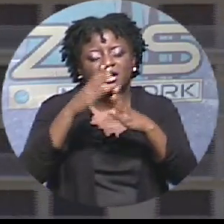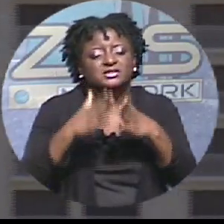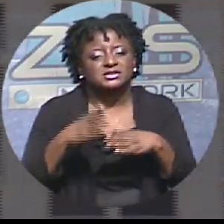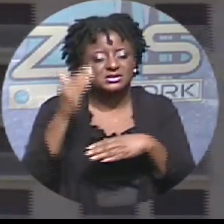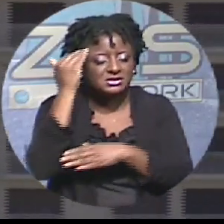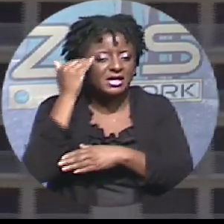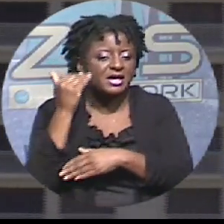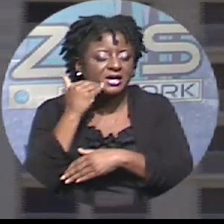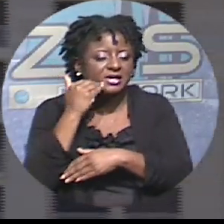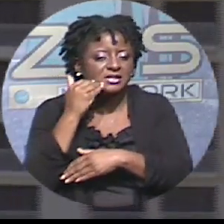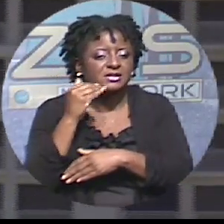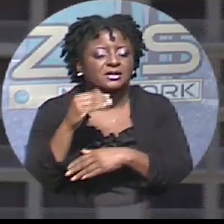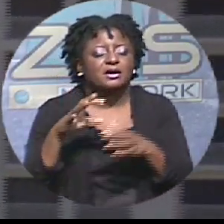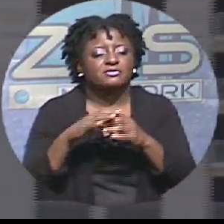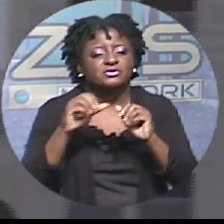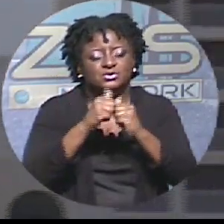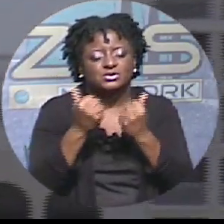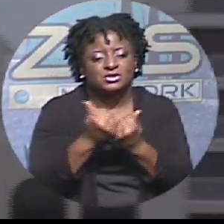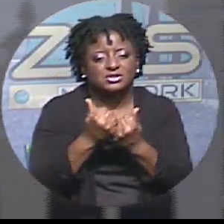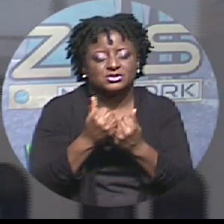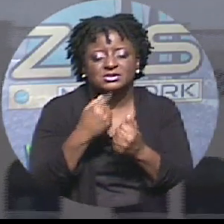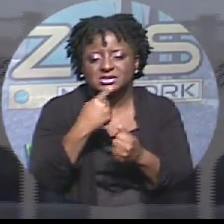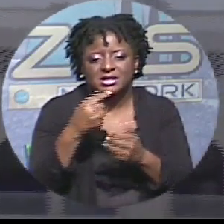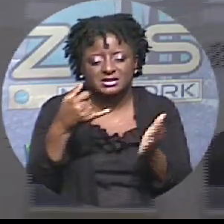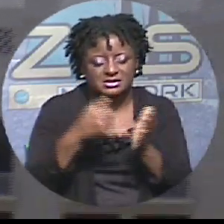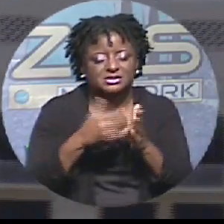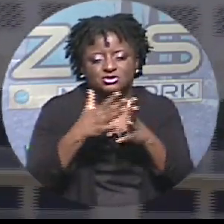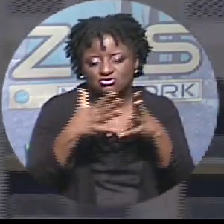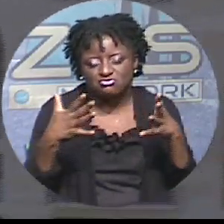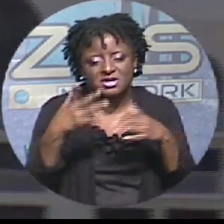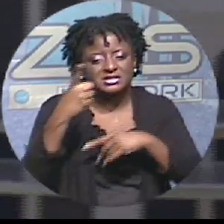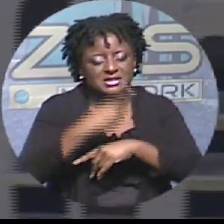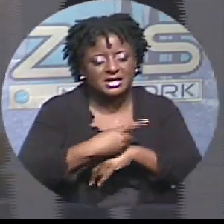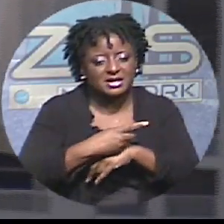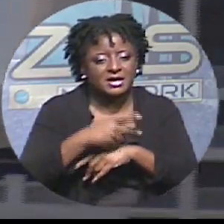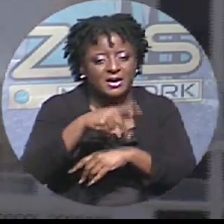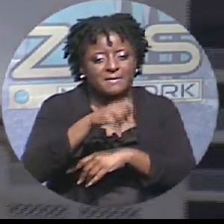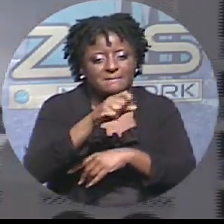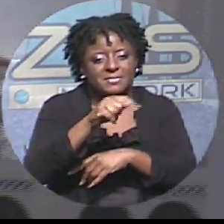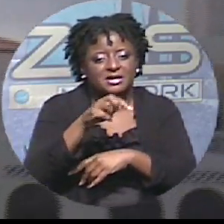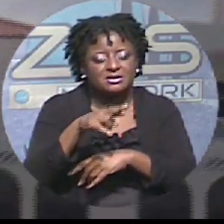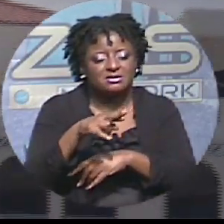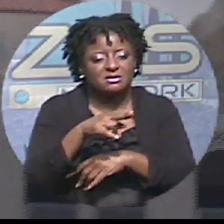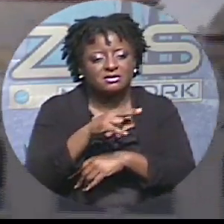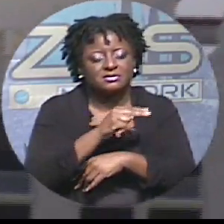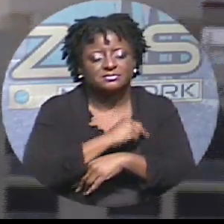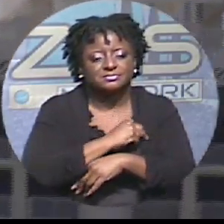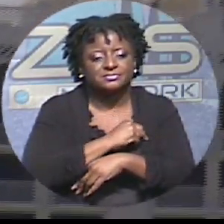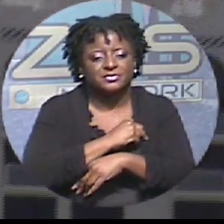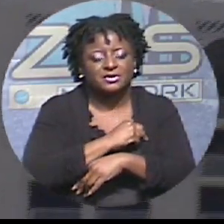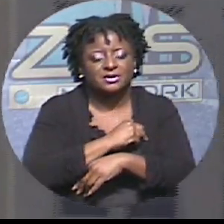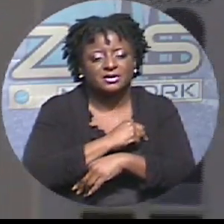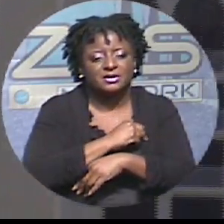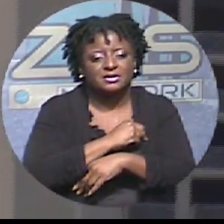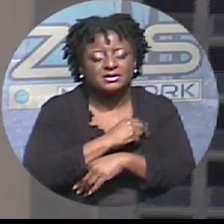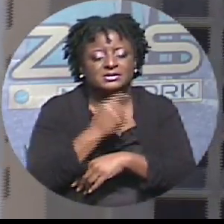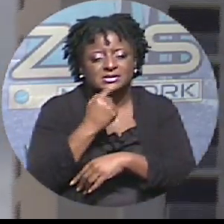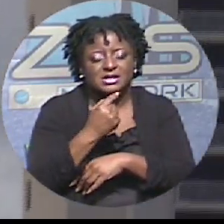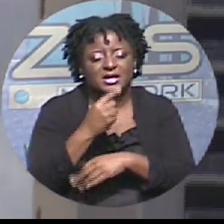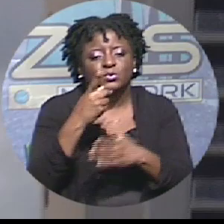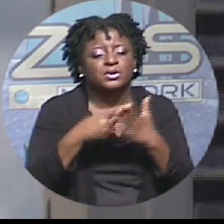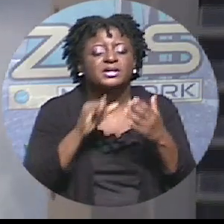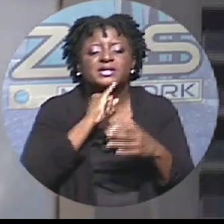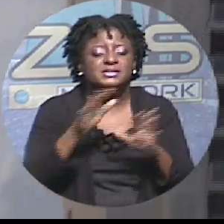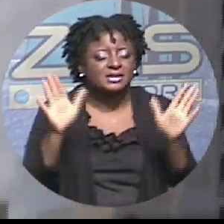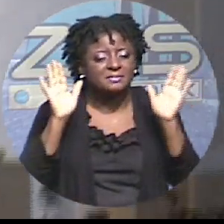for contractors. Peter White of Gunite Pools, who's representing Bahamian subcontractors and businesses owed money from Baha Mar, So what's